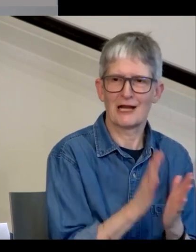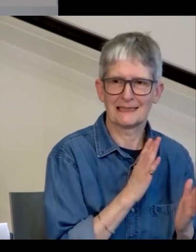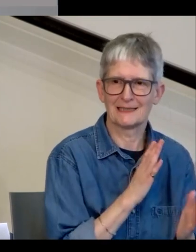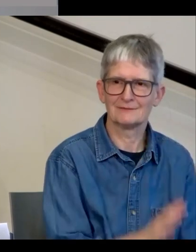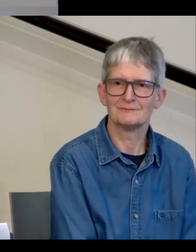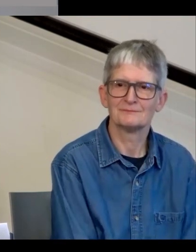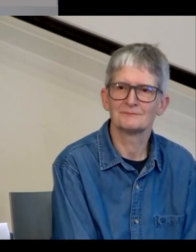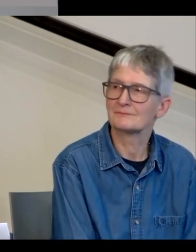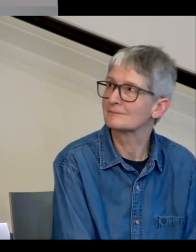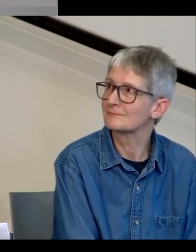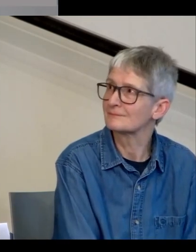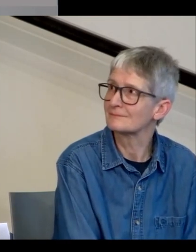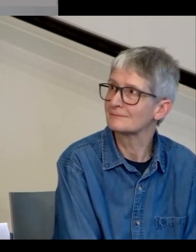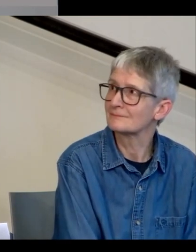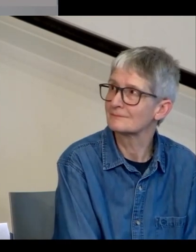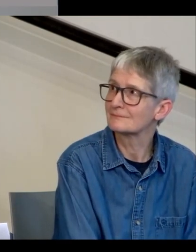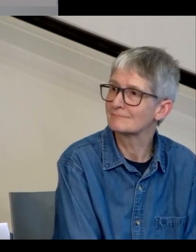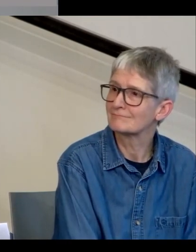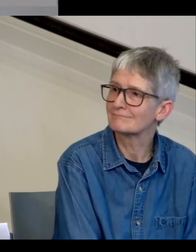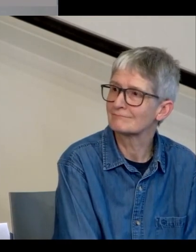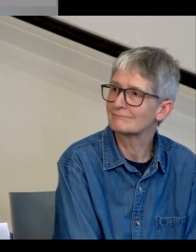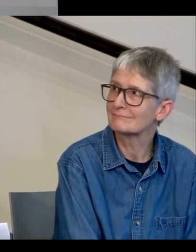Please keep your Bibles open.